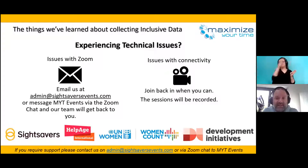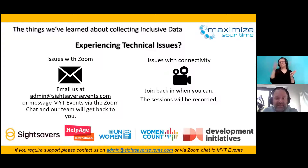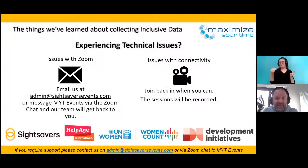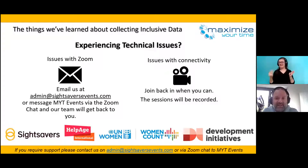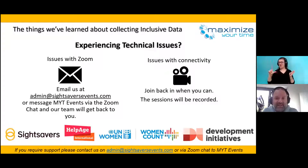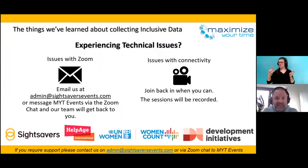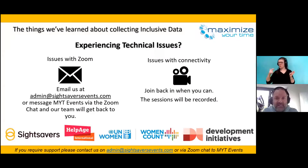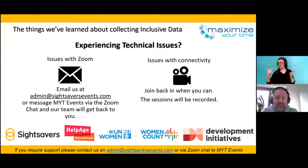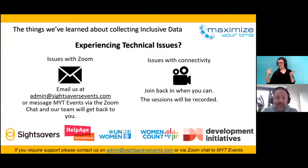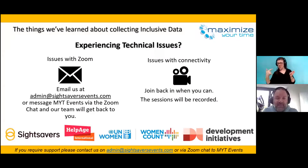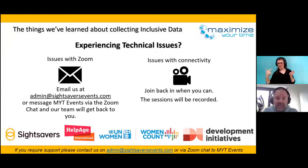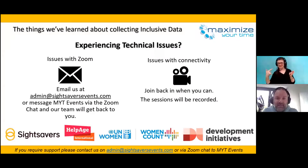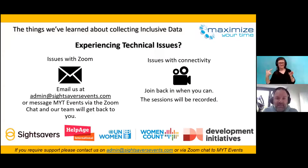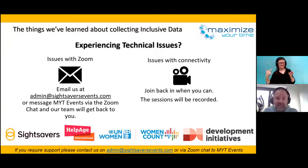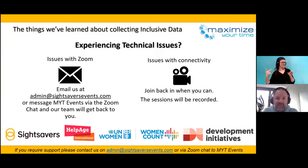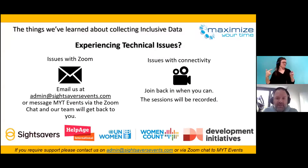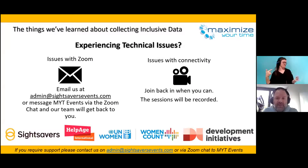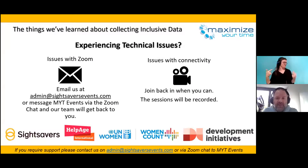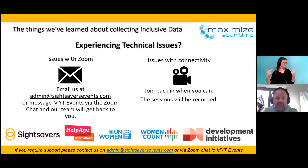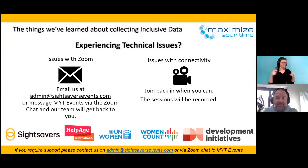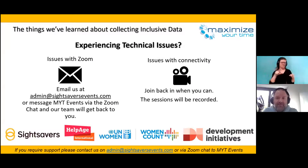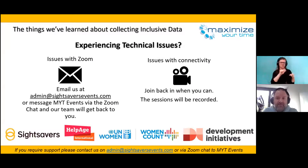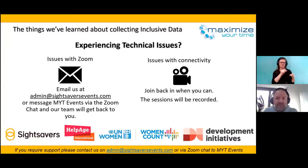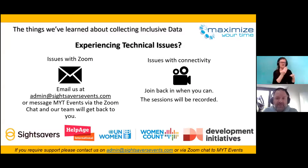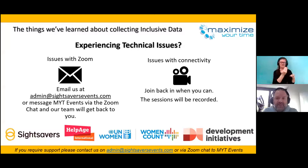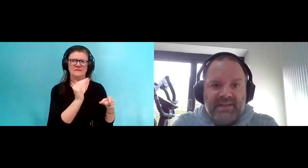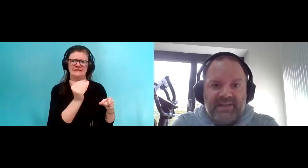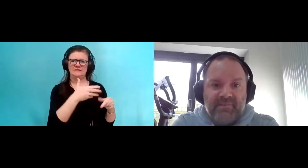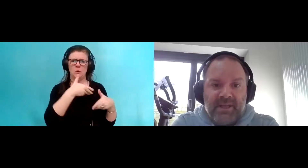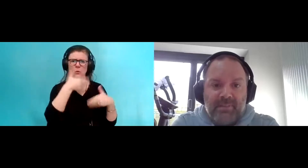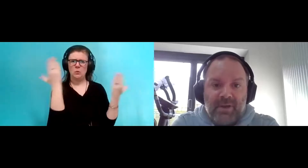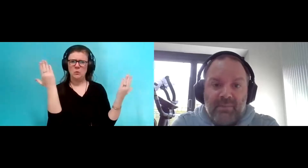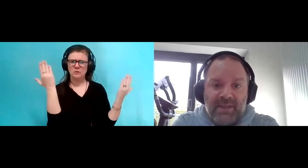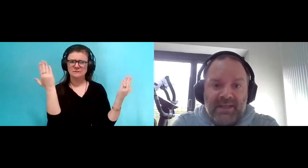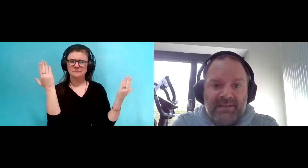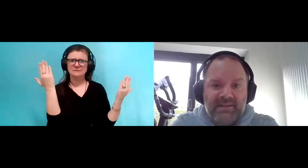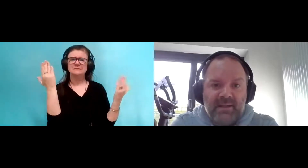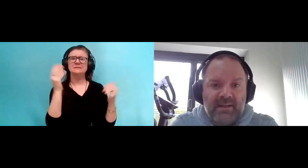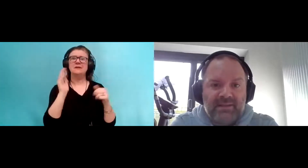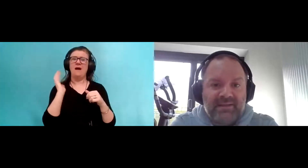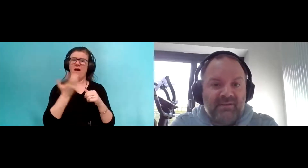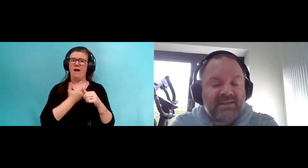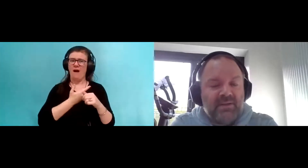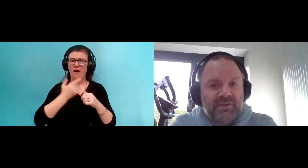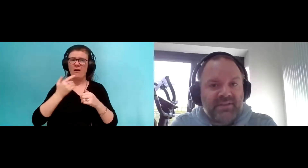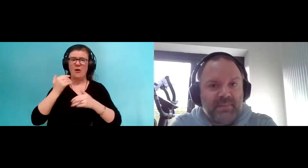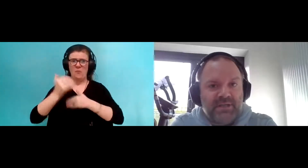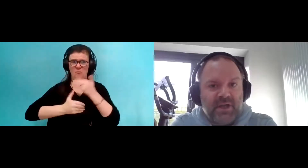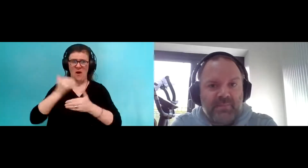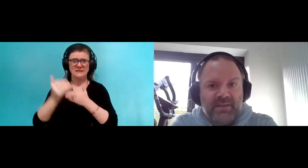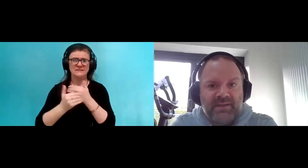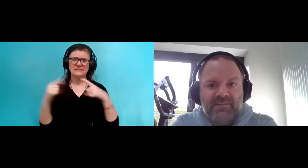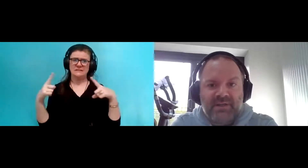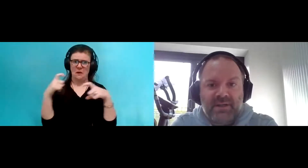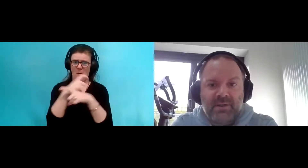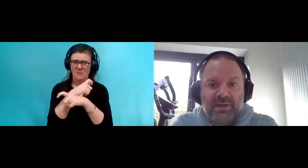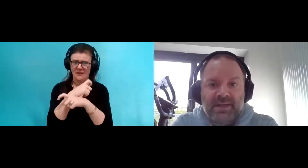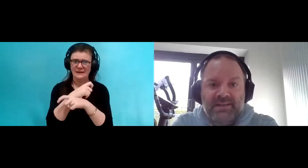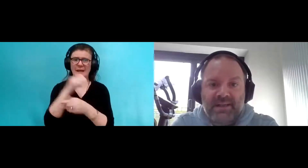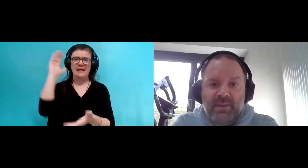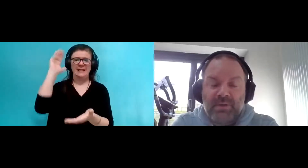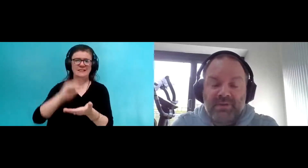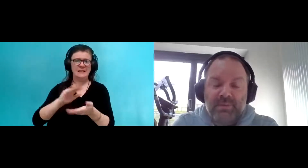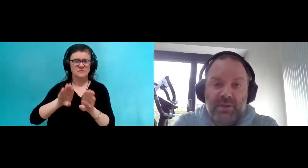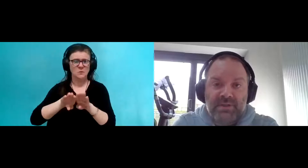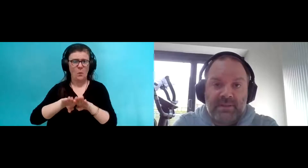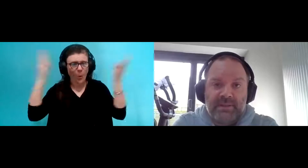those heady days seem a long time ago. Official processes have become complex, and there is not as much openness of dialogue as